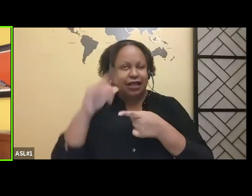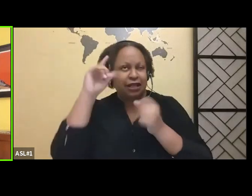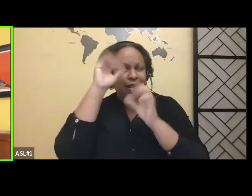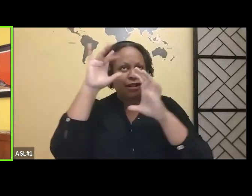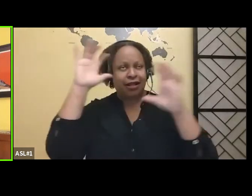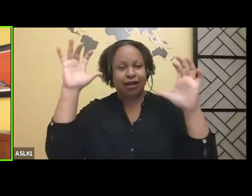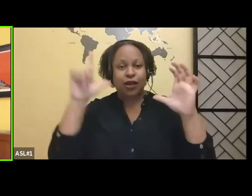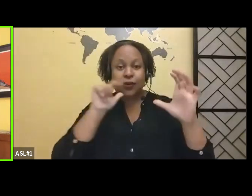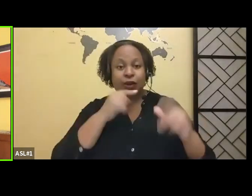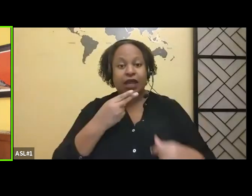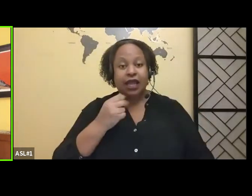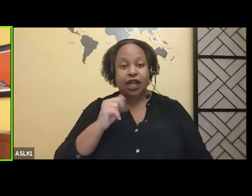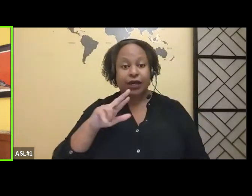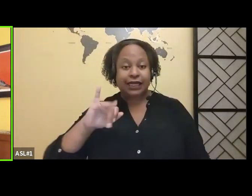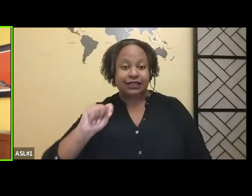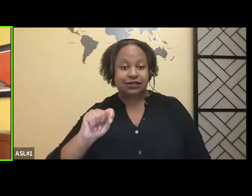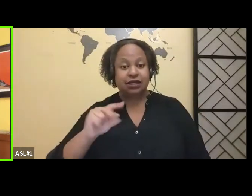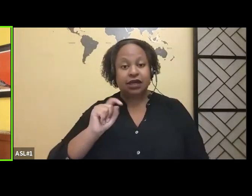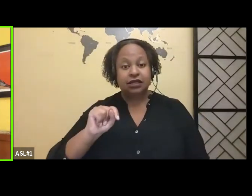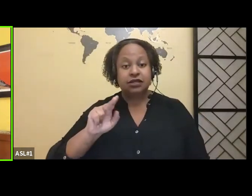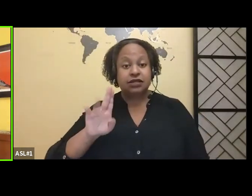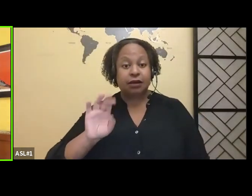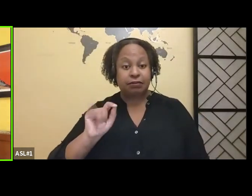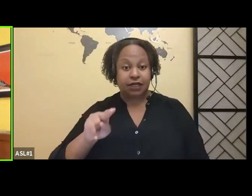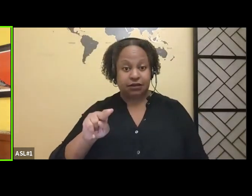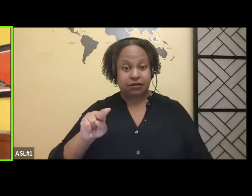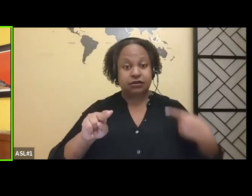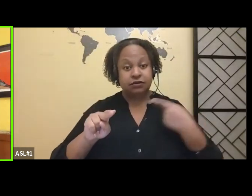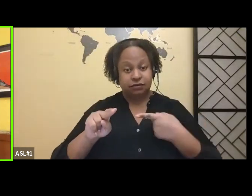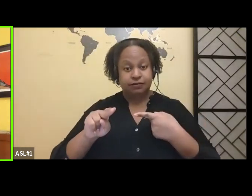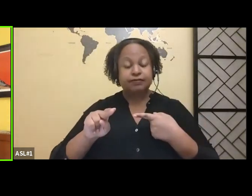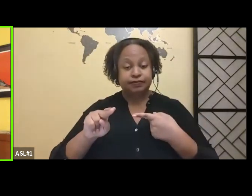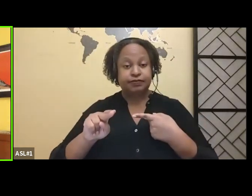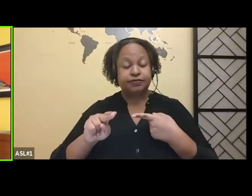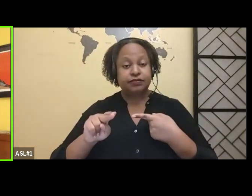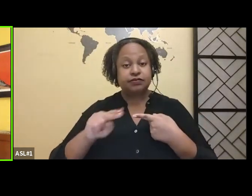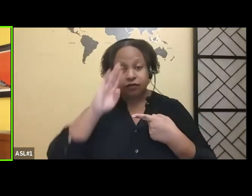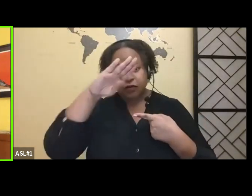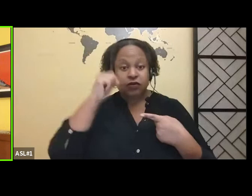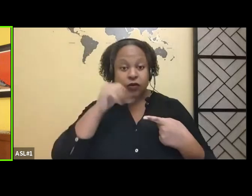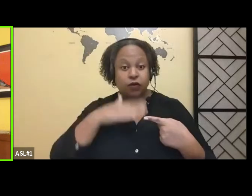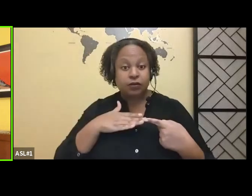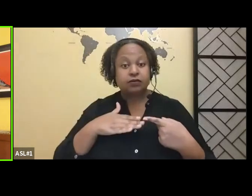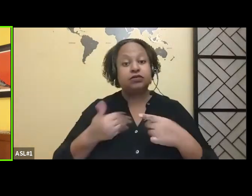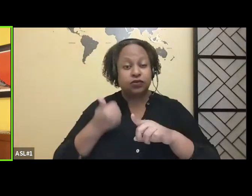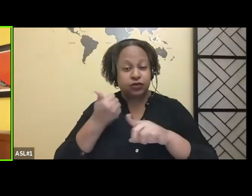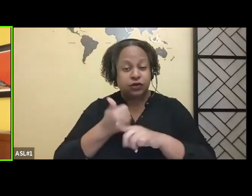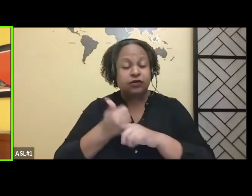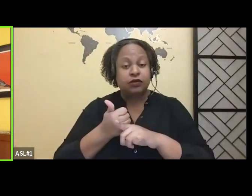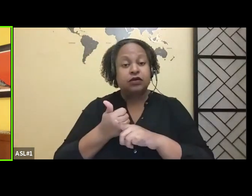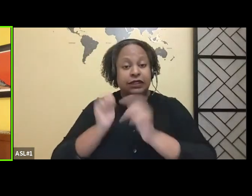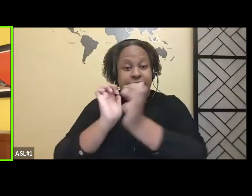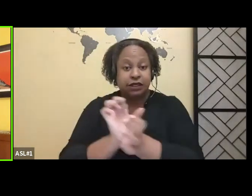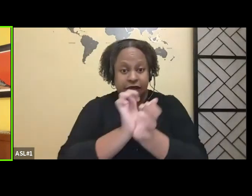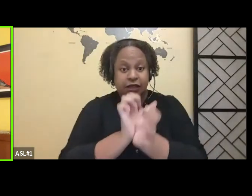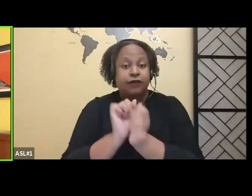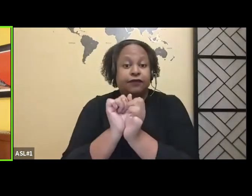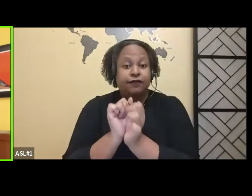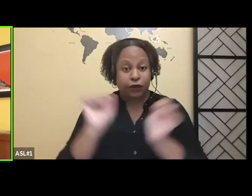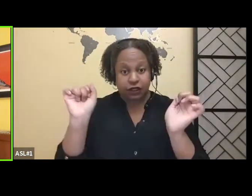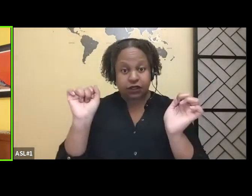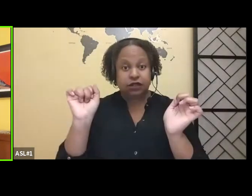is Harriet Tubman. Harriet Tubman, who, having freed herself, which is to